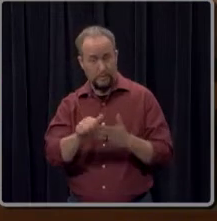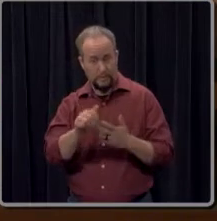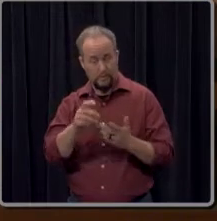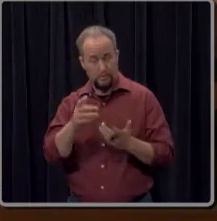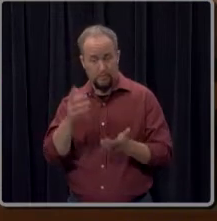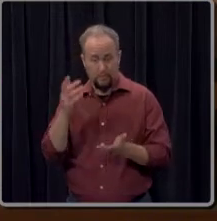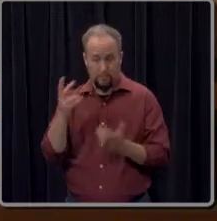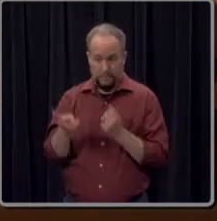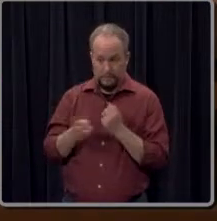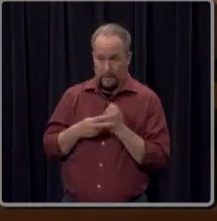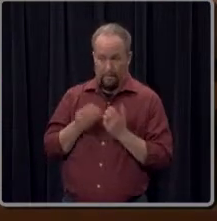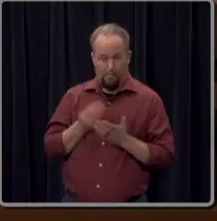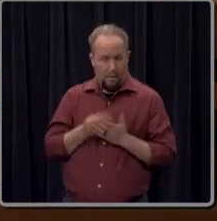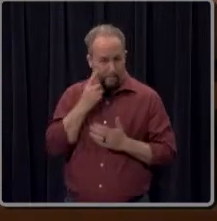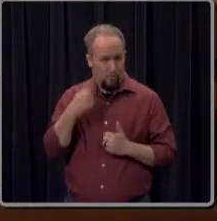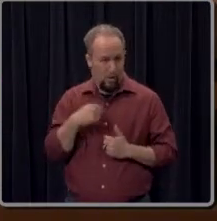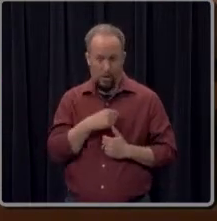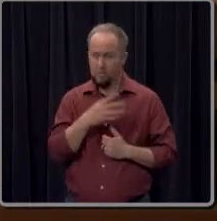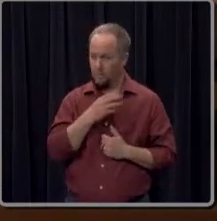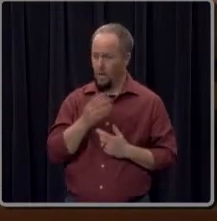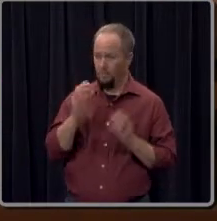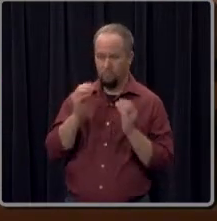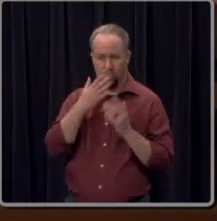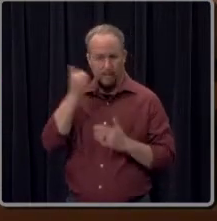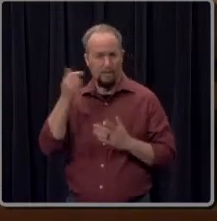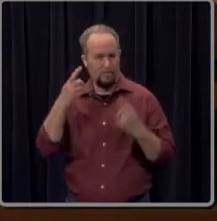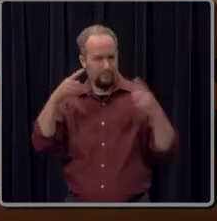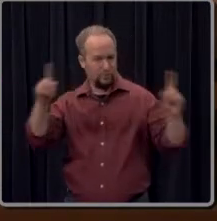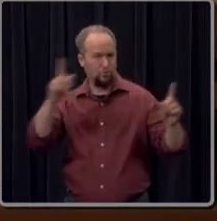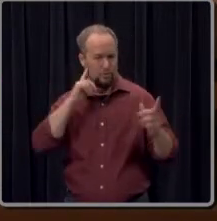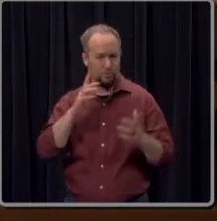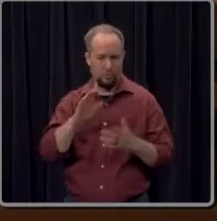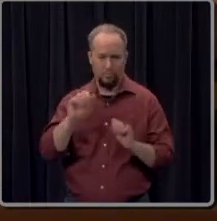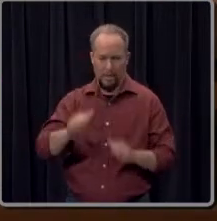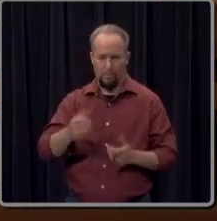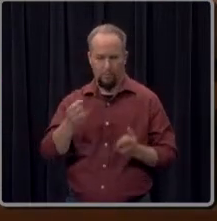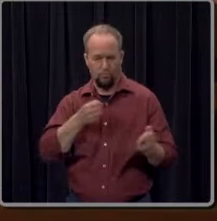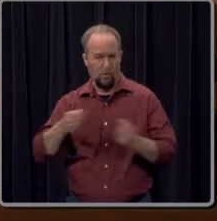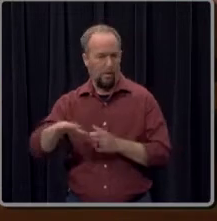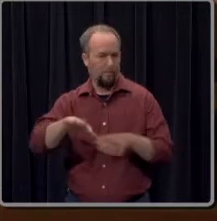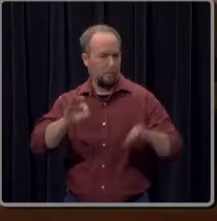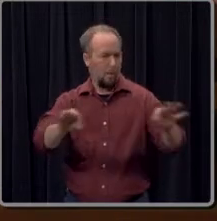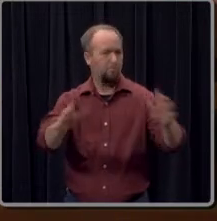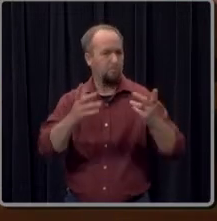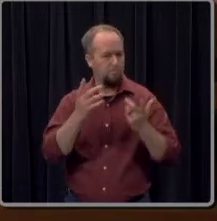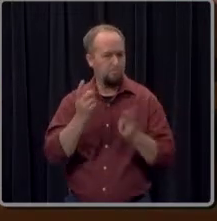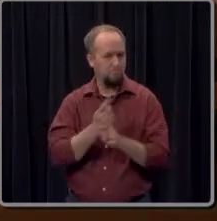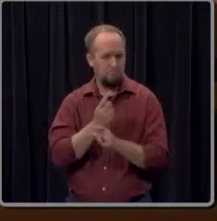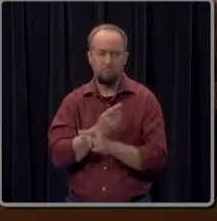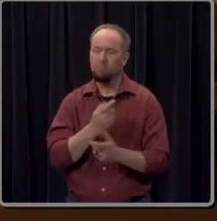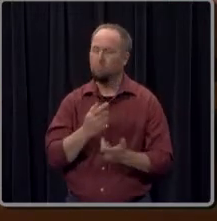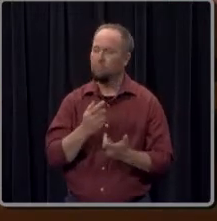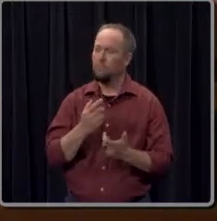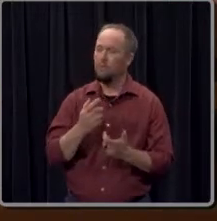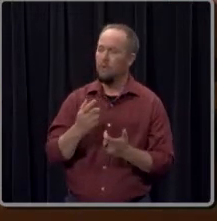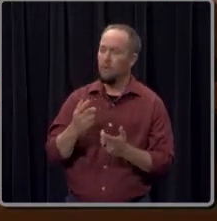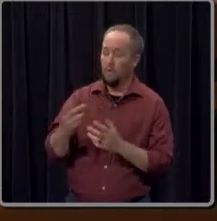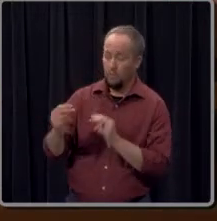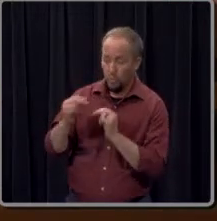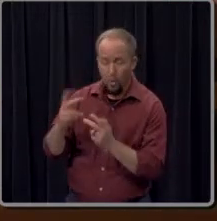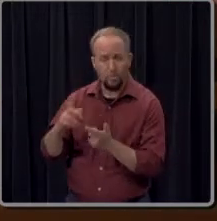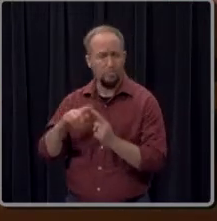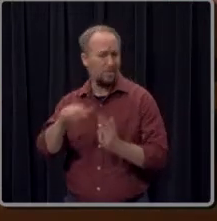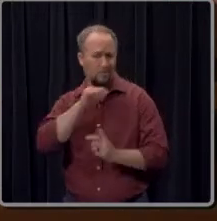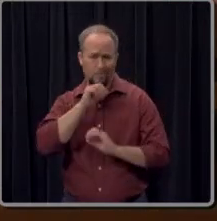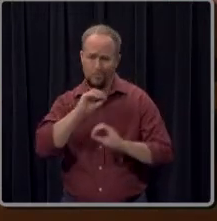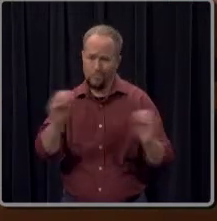efficiency. Both the district and DS were both committed to talking about that. However, again, there was no requirement that we